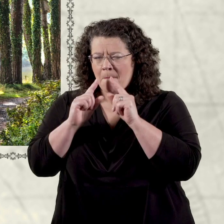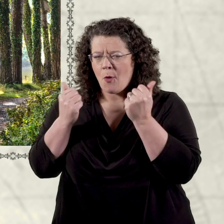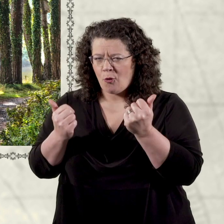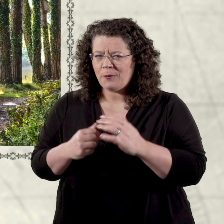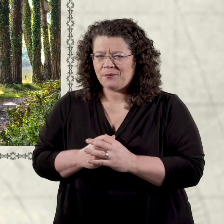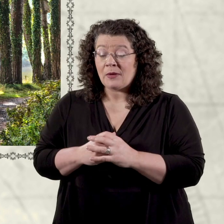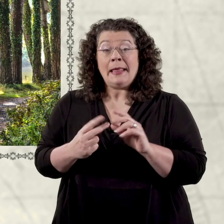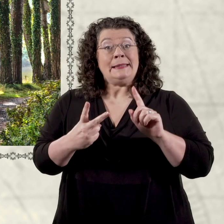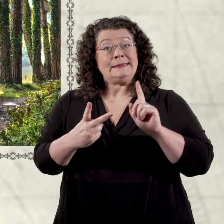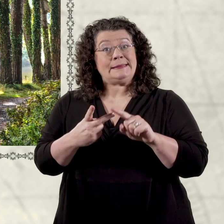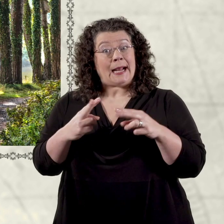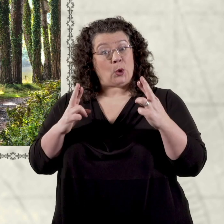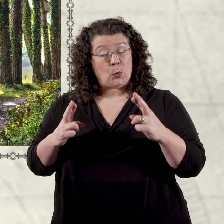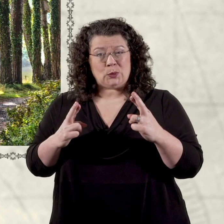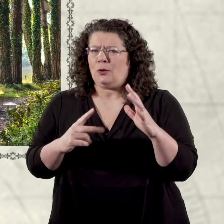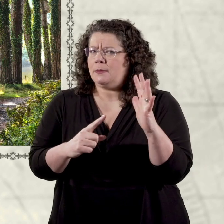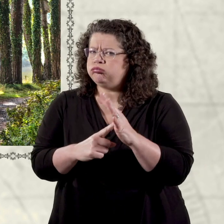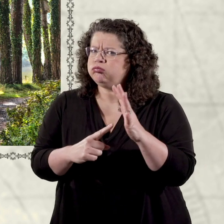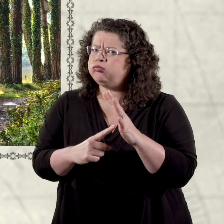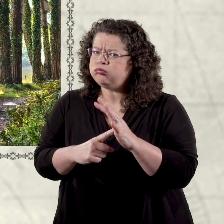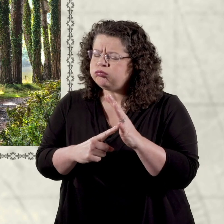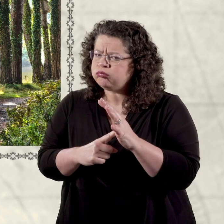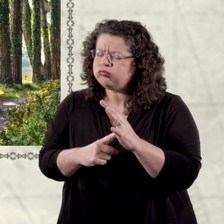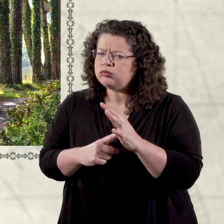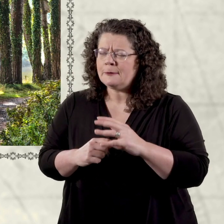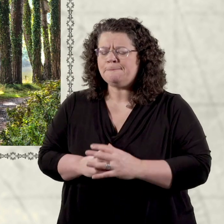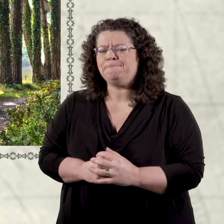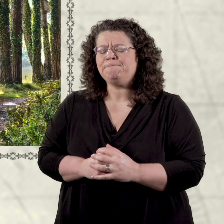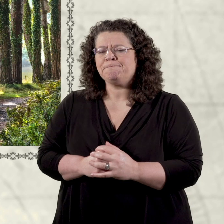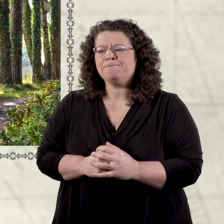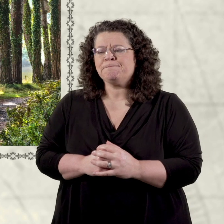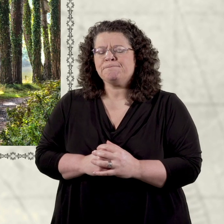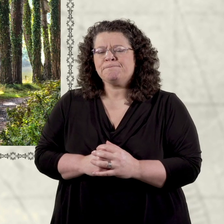Then, secondly, and this is the important one,